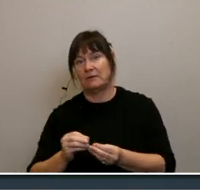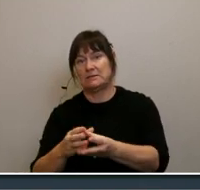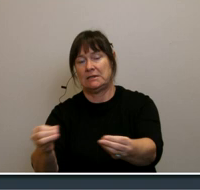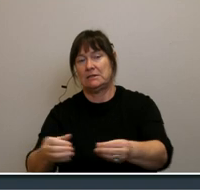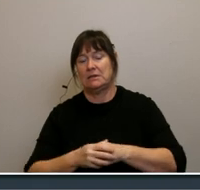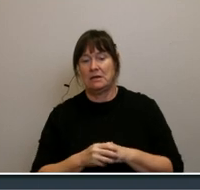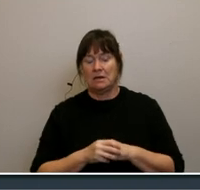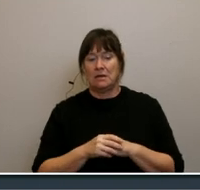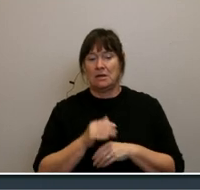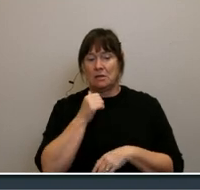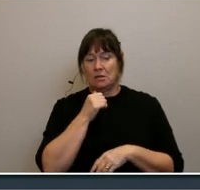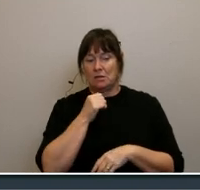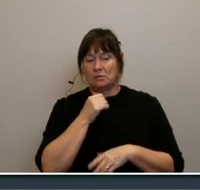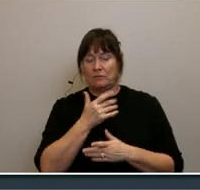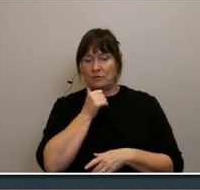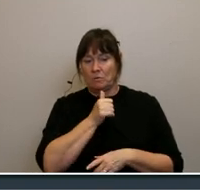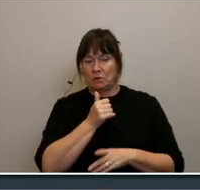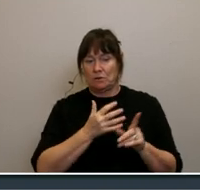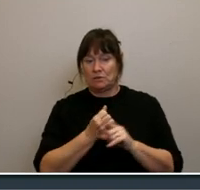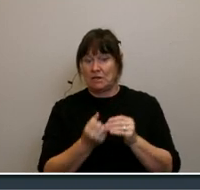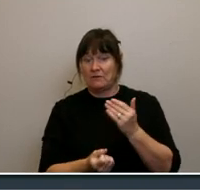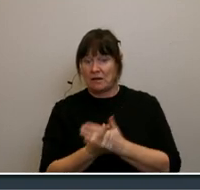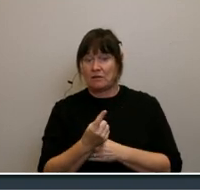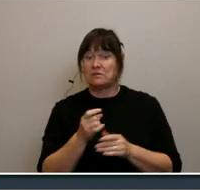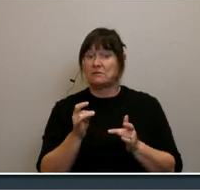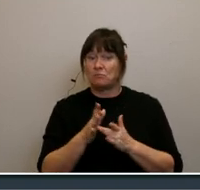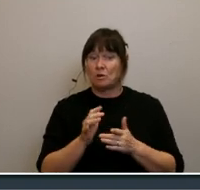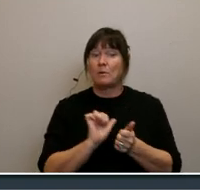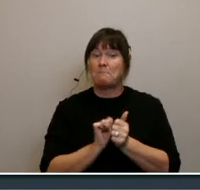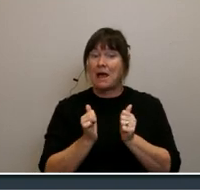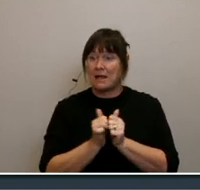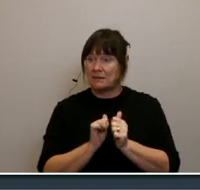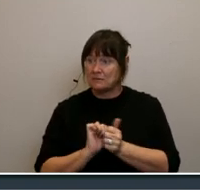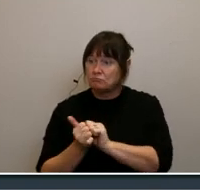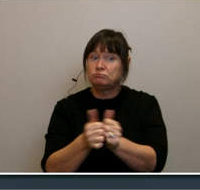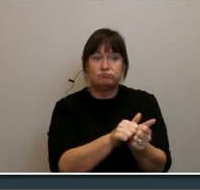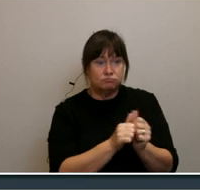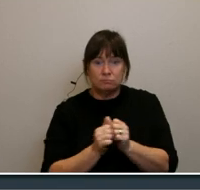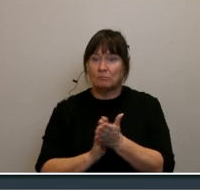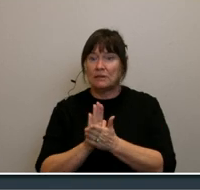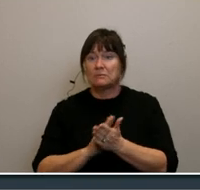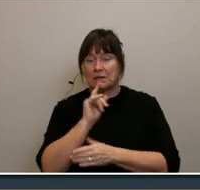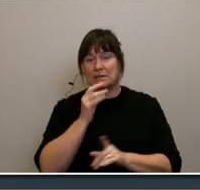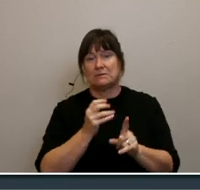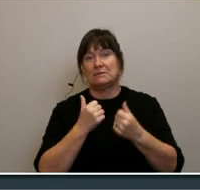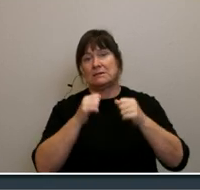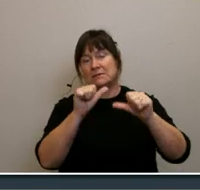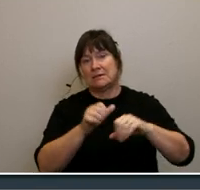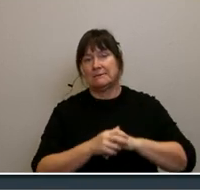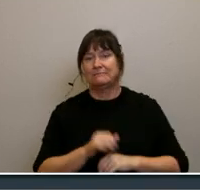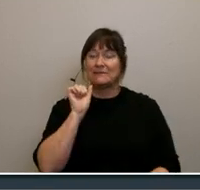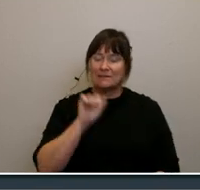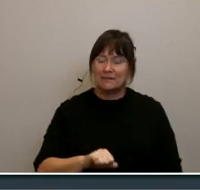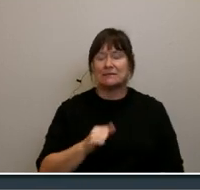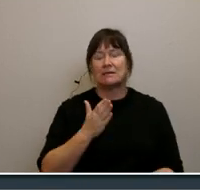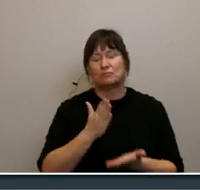achieve the outcomes we all want for our city, it's vital we continue to partner with others to succeed. That's exactly right in our view. We'd like to be one of